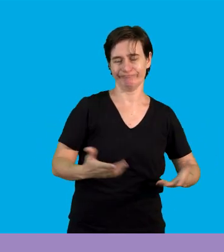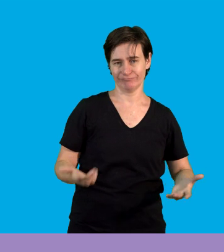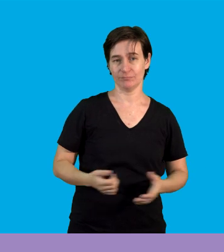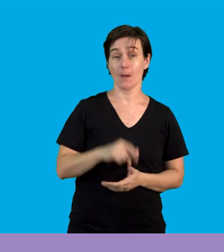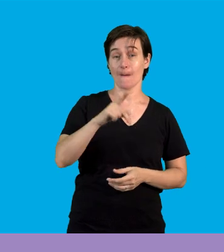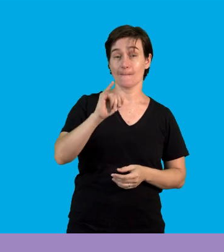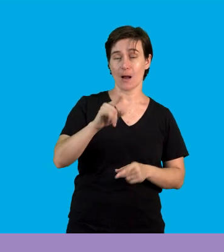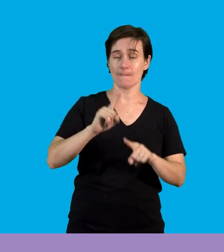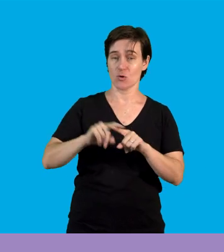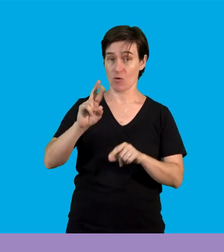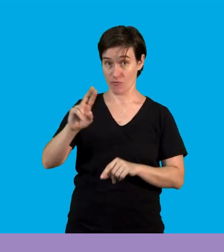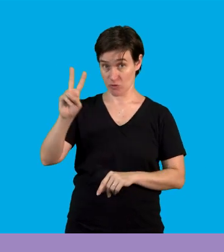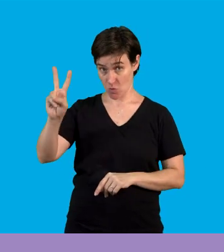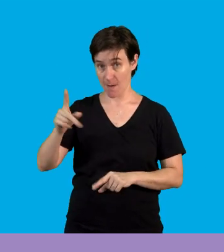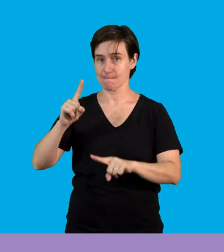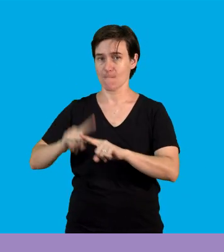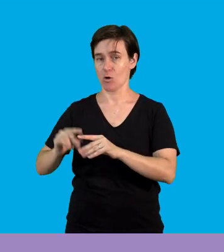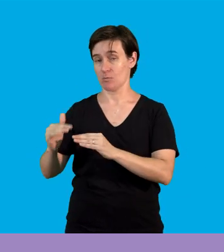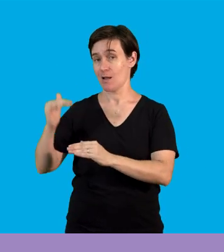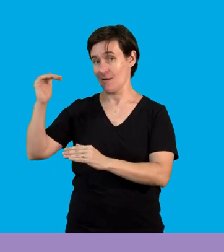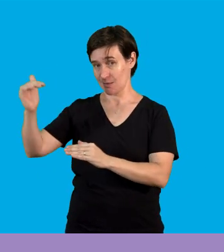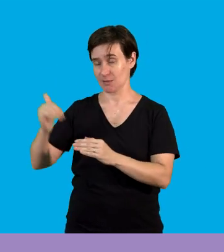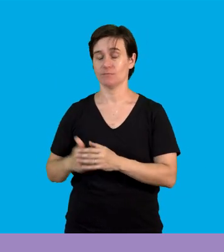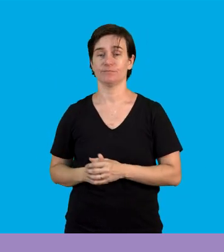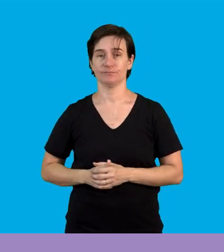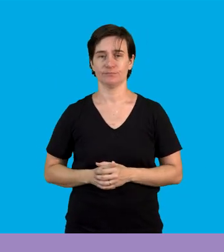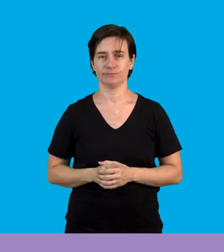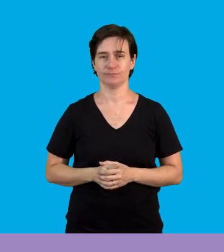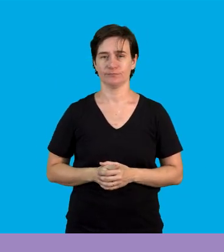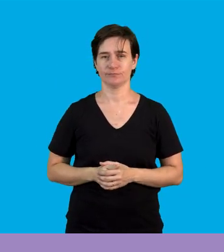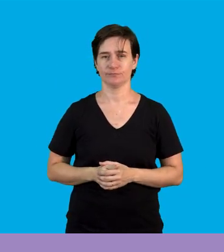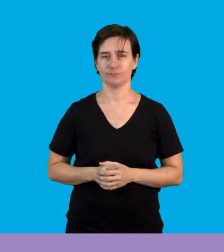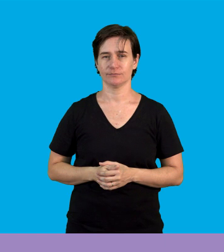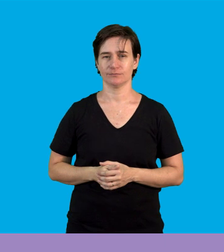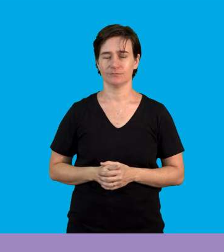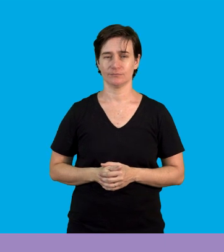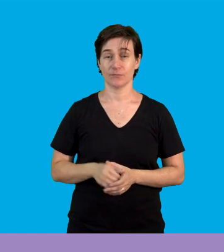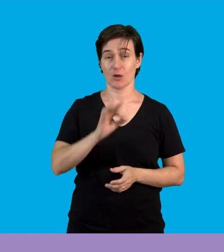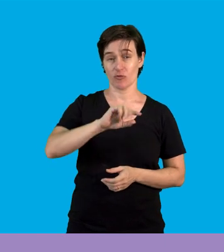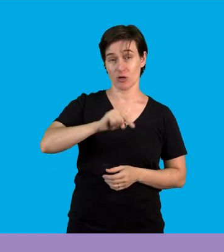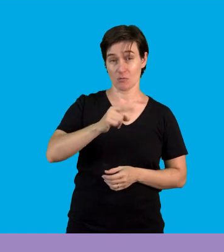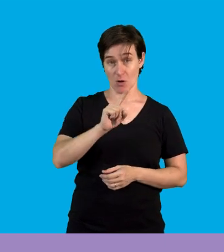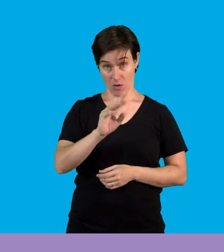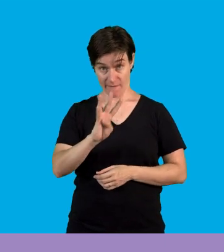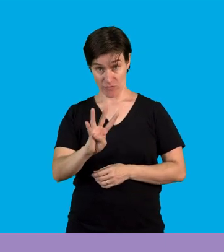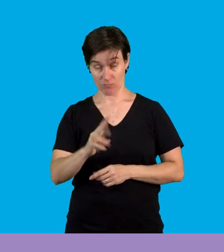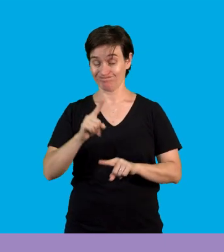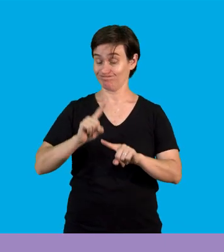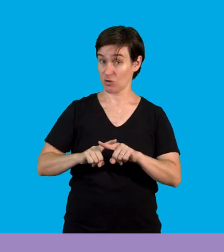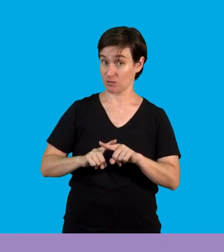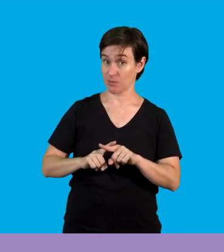is pi multiplied by r squared multiplied by the height. That is going to be